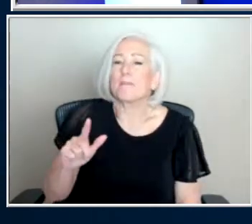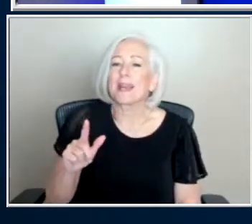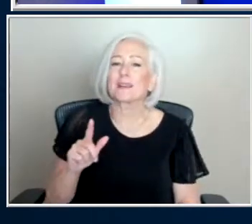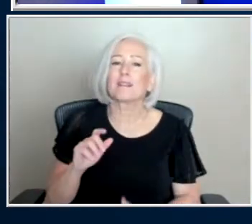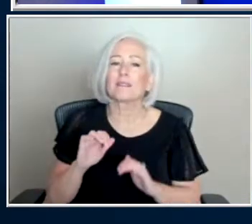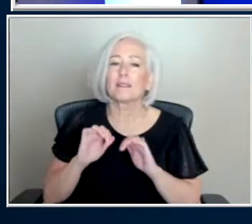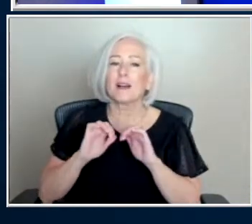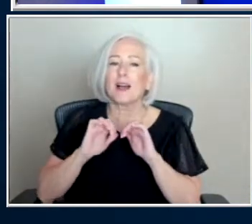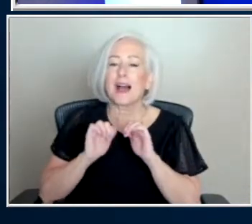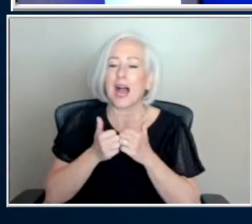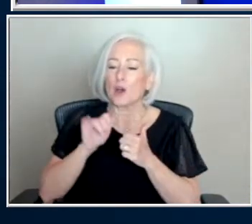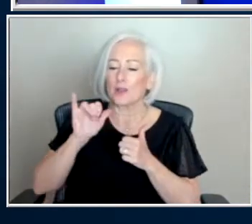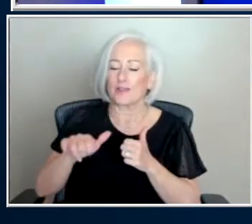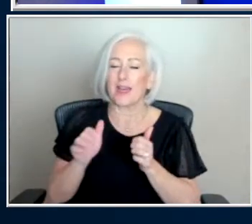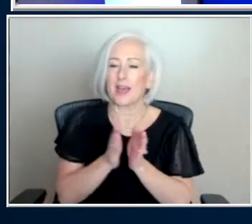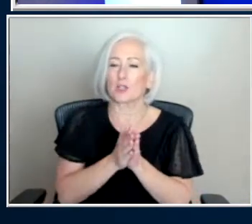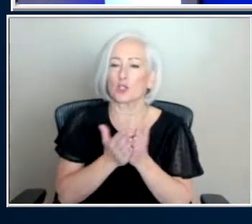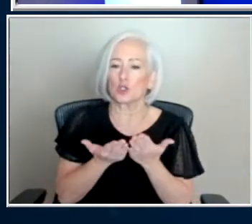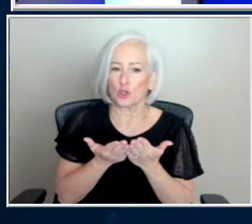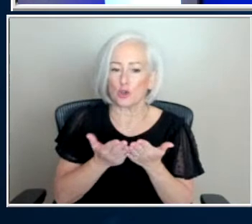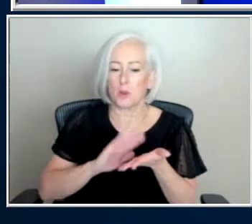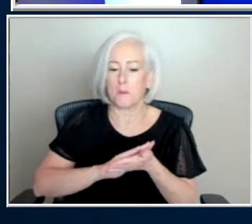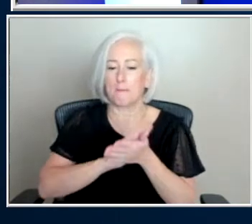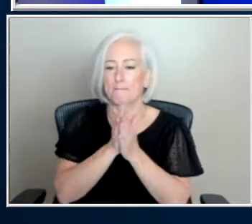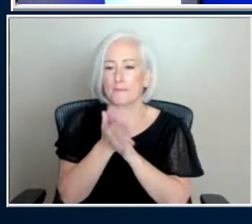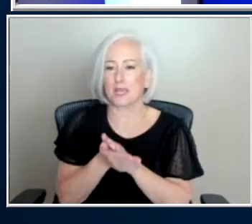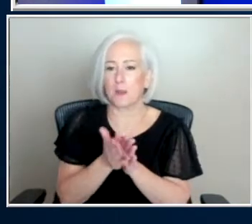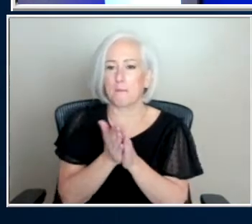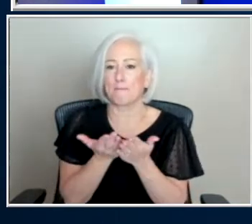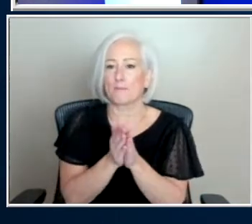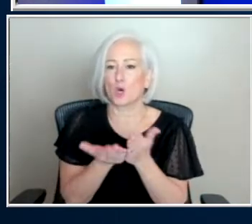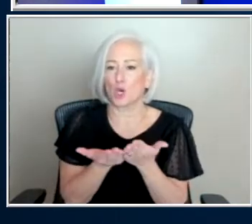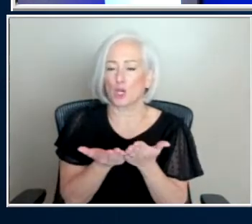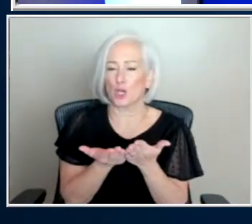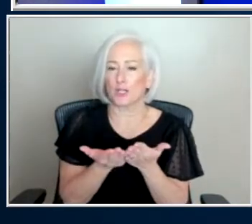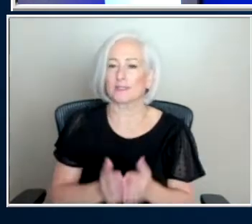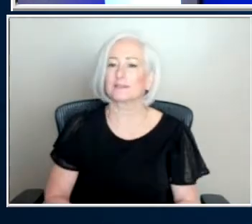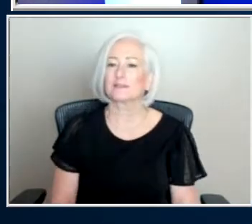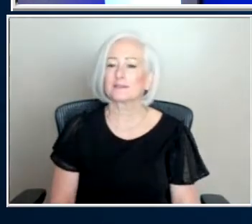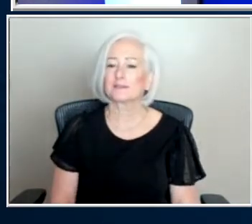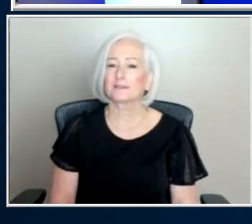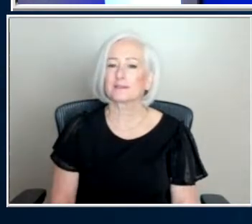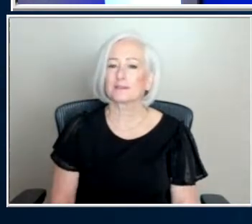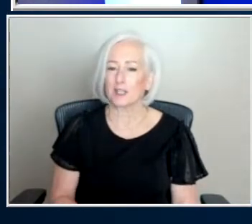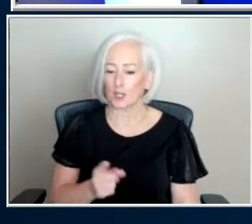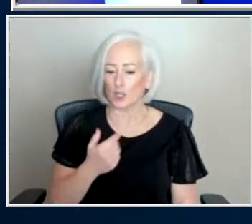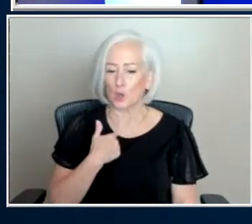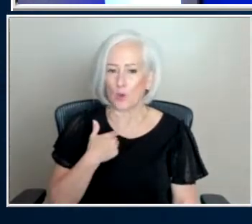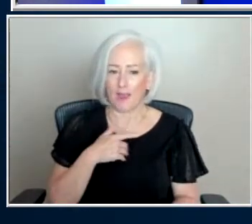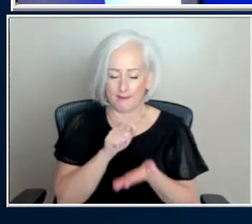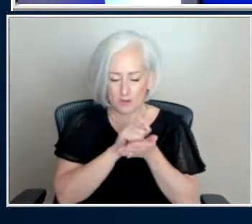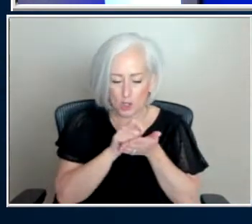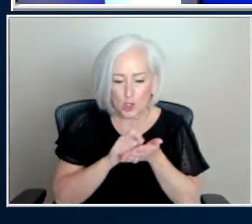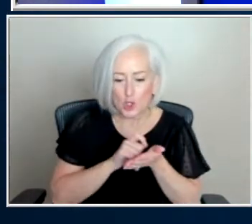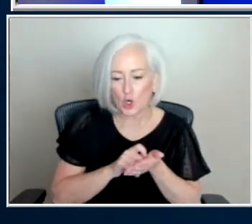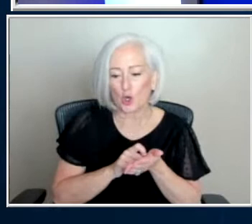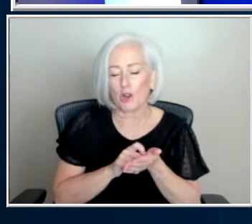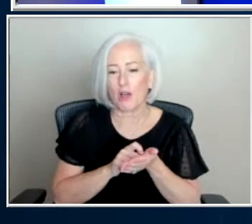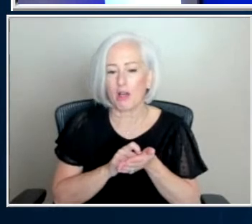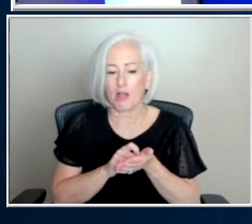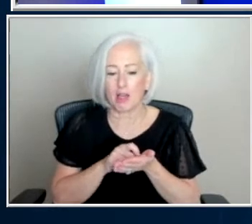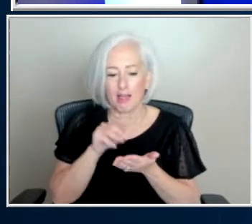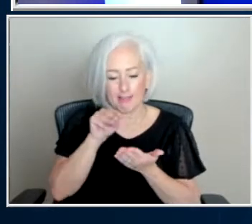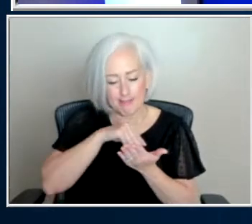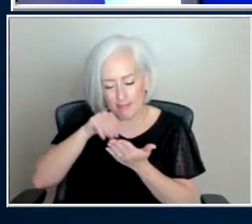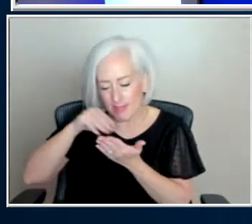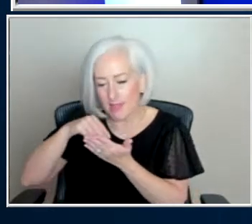this journal then turn into the book? You have this journal sacred between you and your family, but now it's here